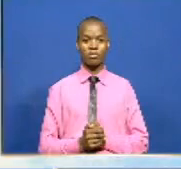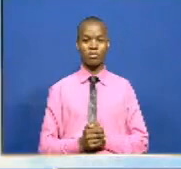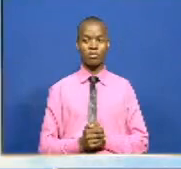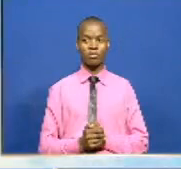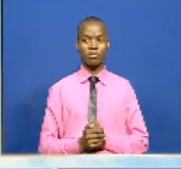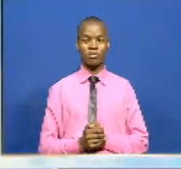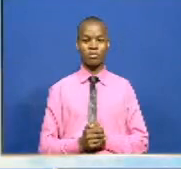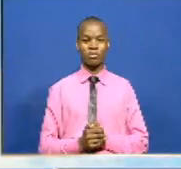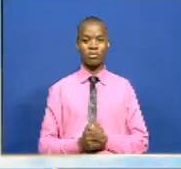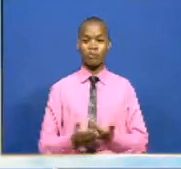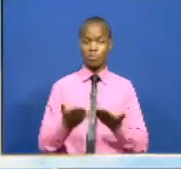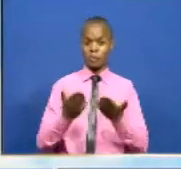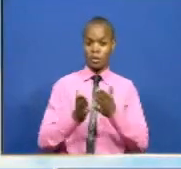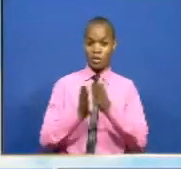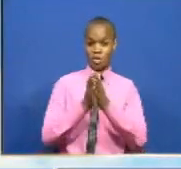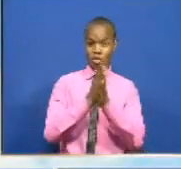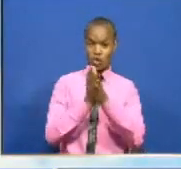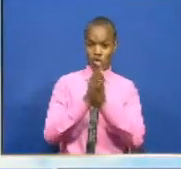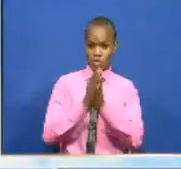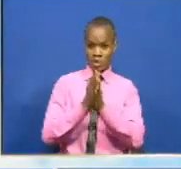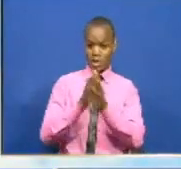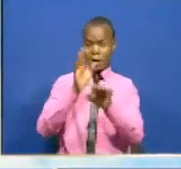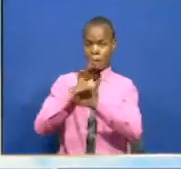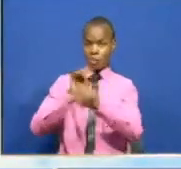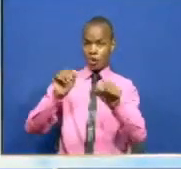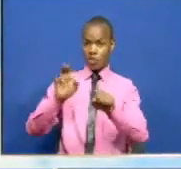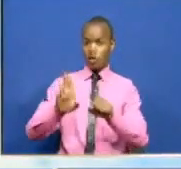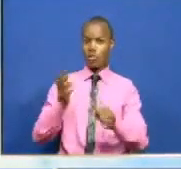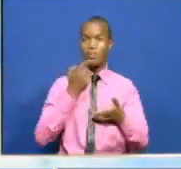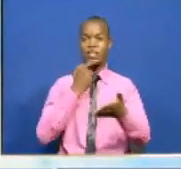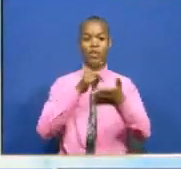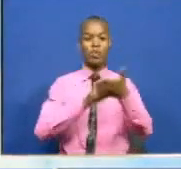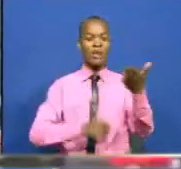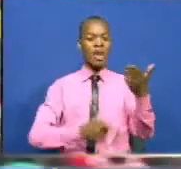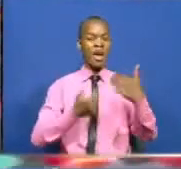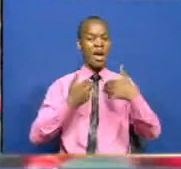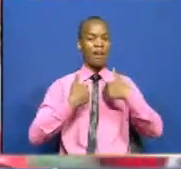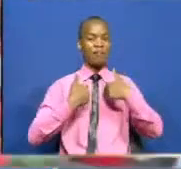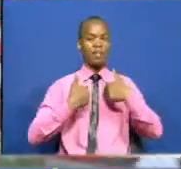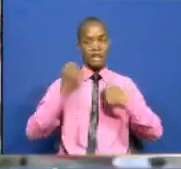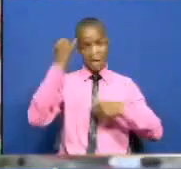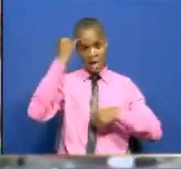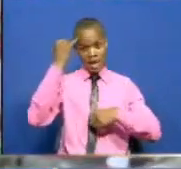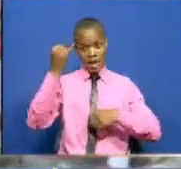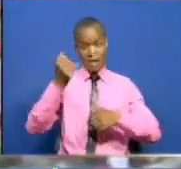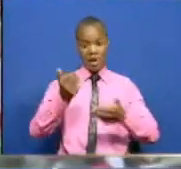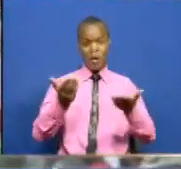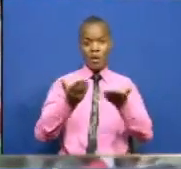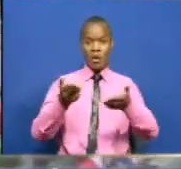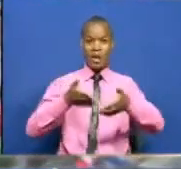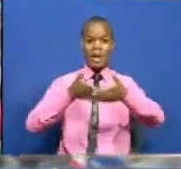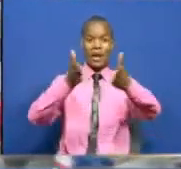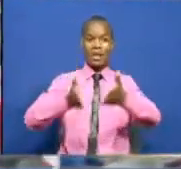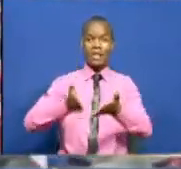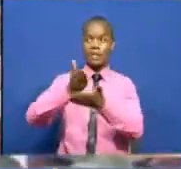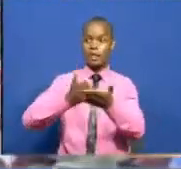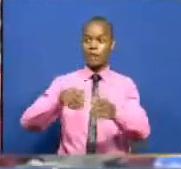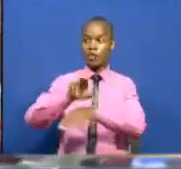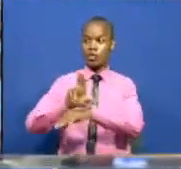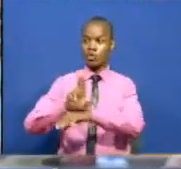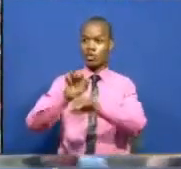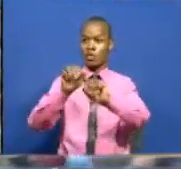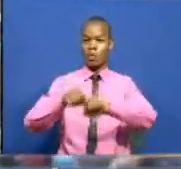On the dynasty narrative, President Kenyatta termed it as misplaced ideology used by a section of politicians to advance their